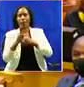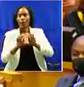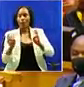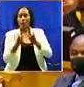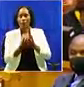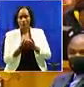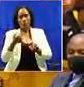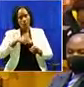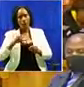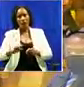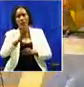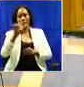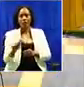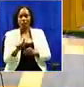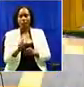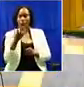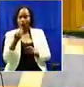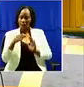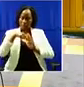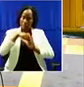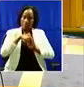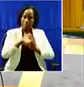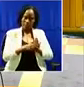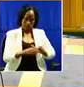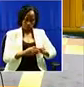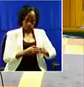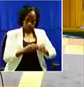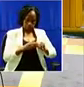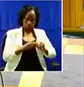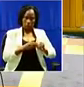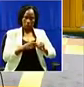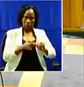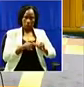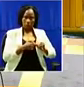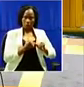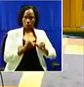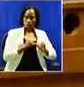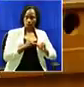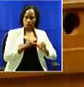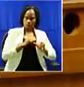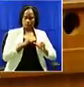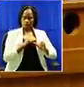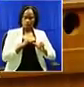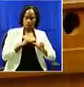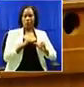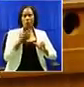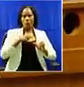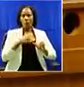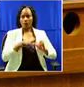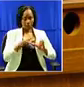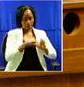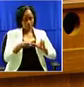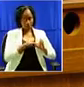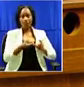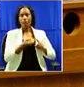we have a deep reservoir of resilience that we can draw upon. We have